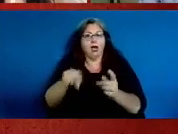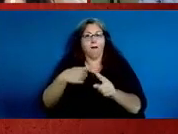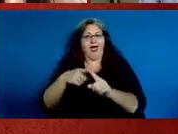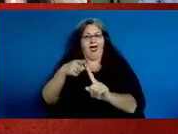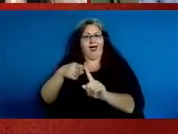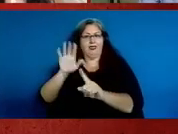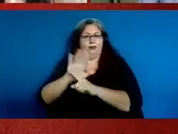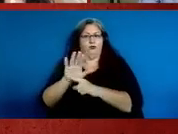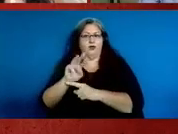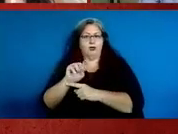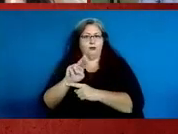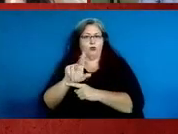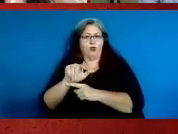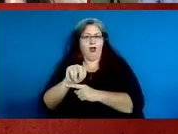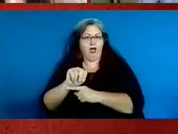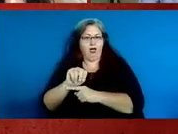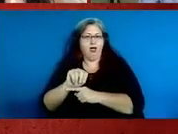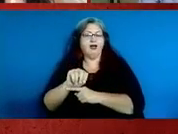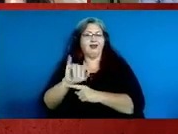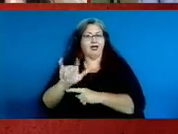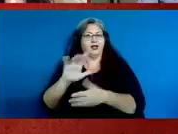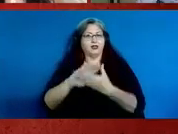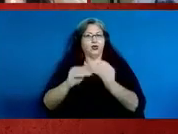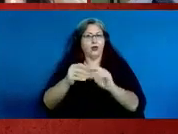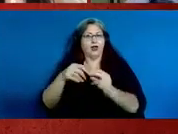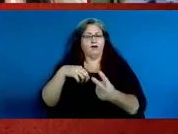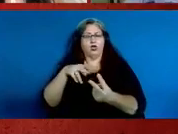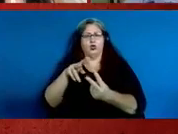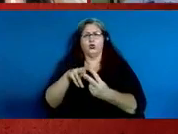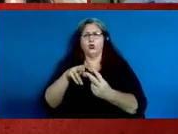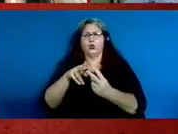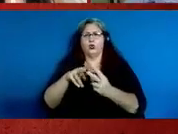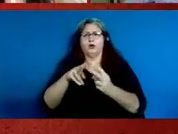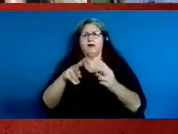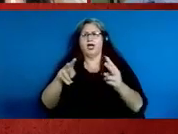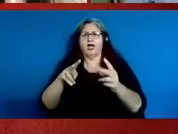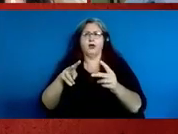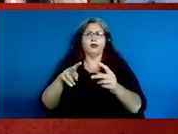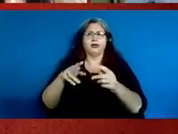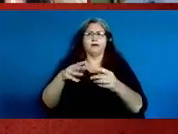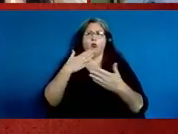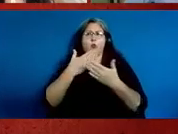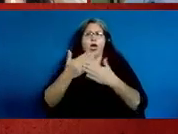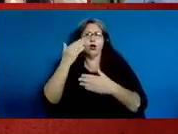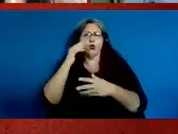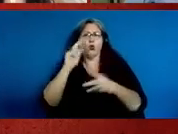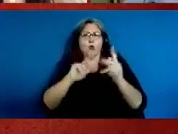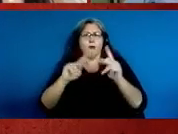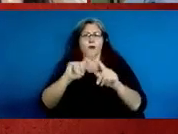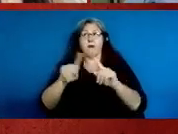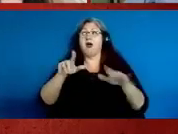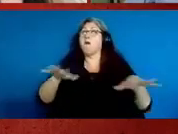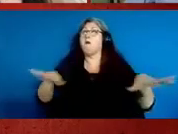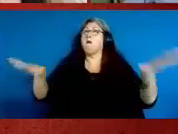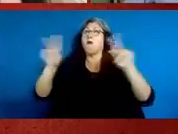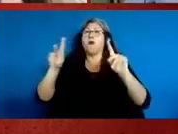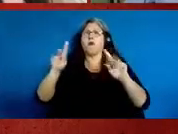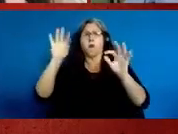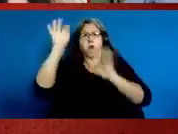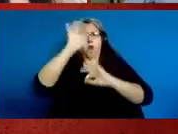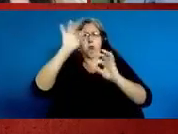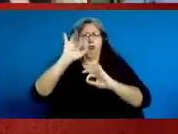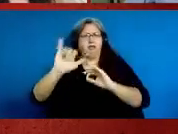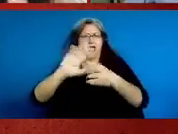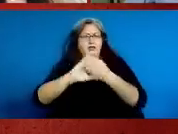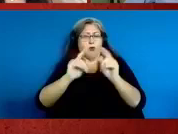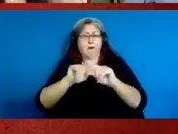this story that to mainstream people, probably no one's really even heard of it. And it is a legendary